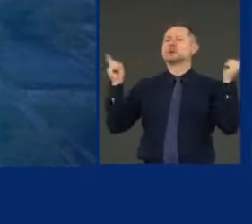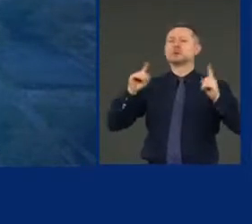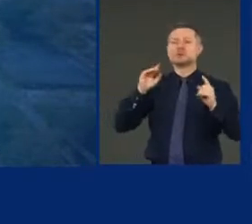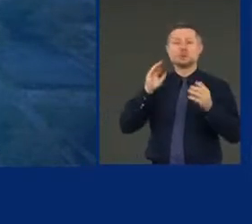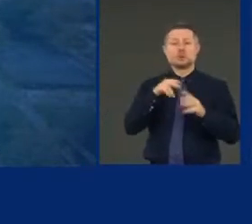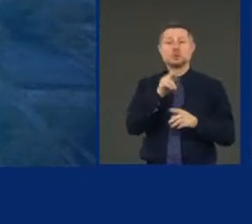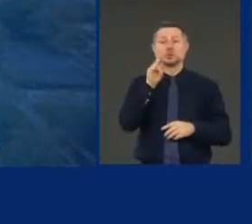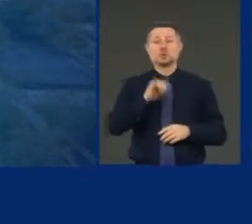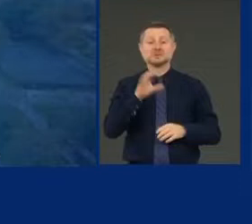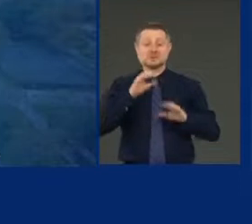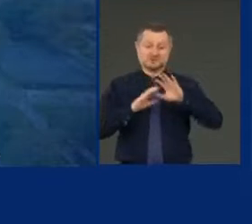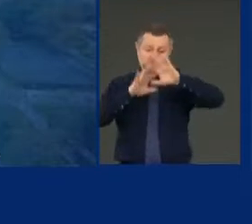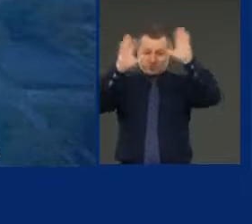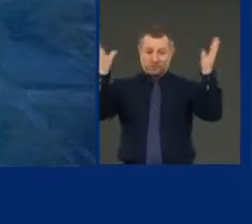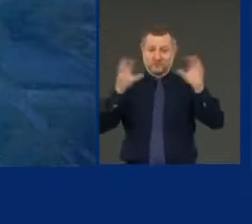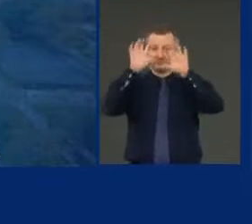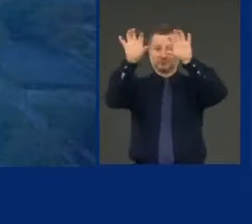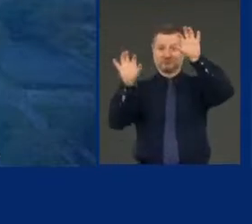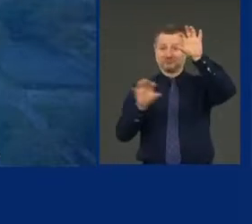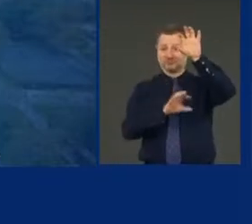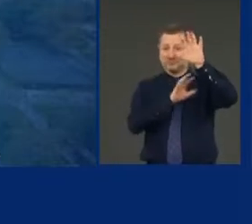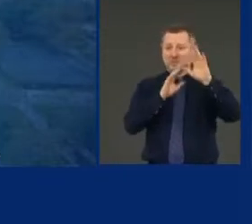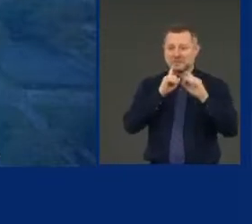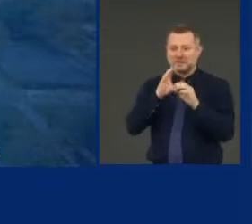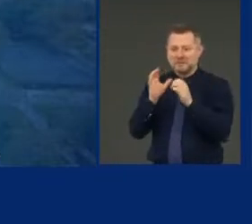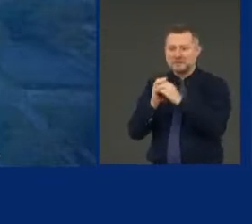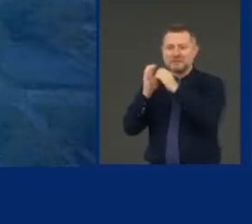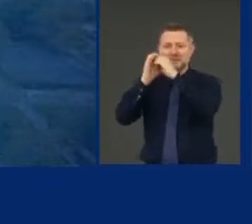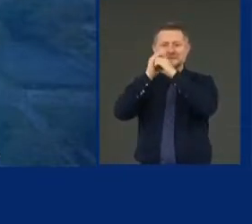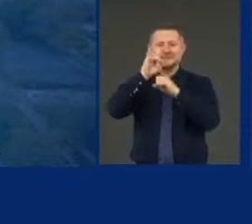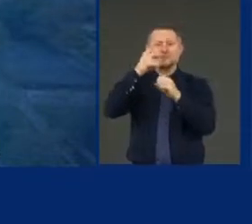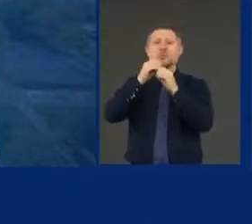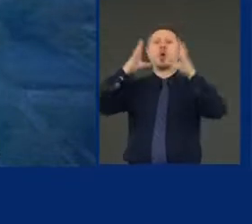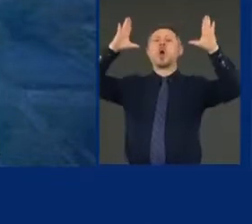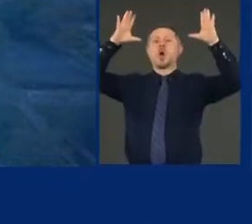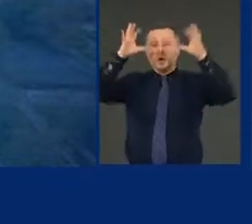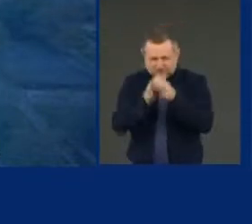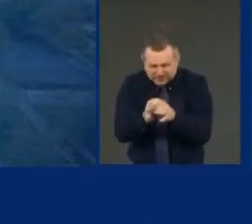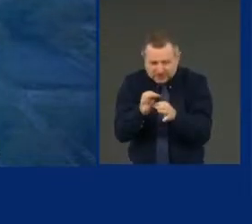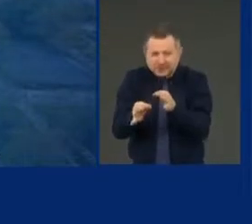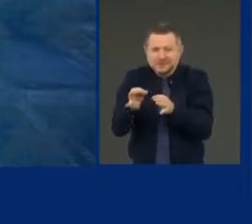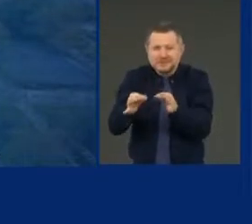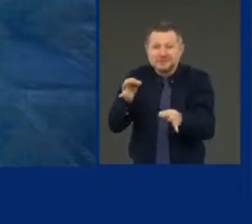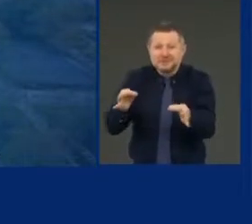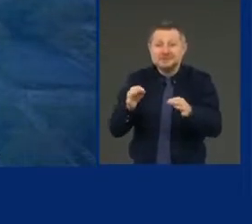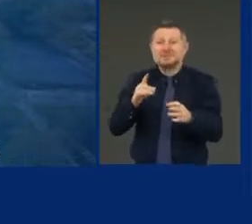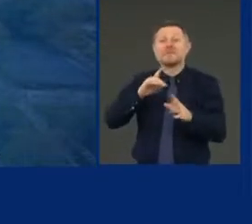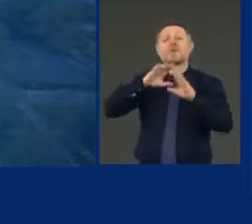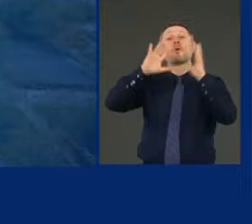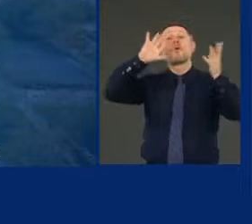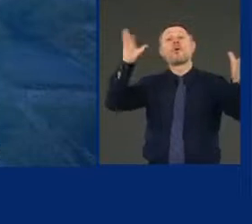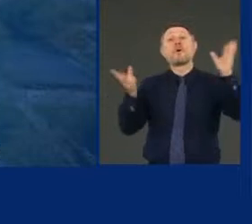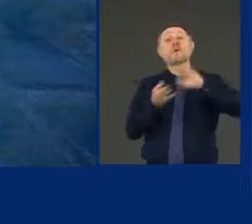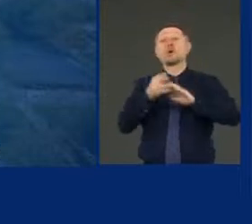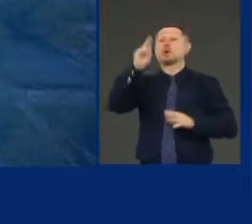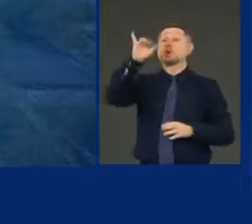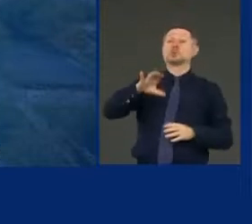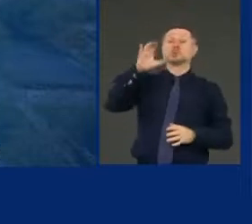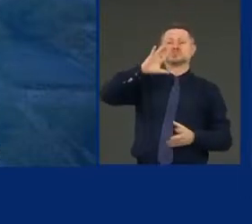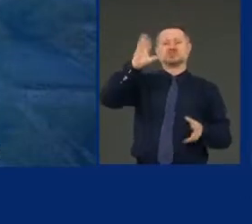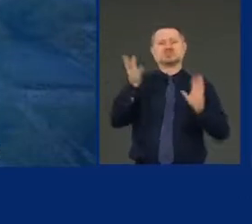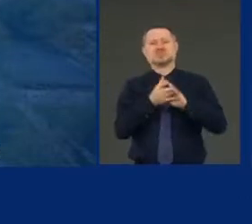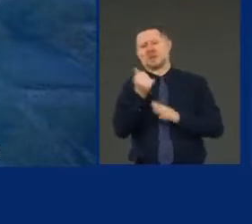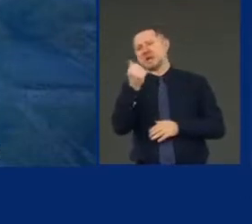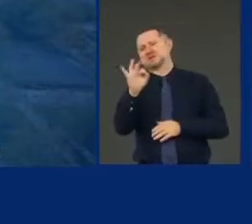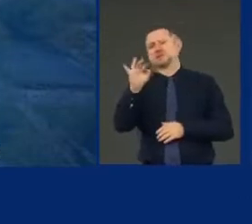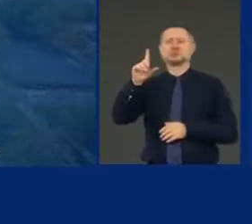zip codes. Overall city situation is about 19-20% infection rate. Some of these